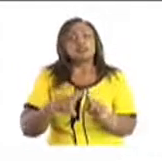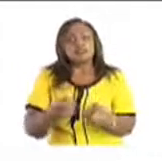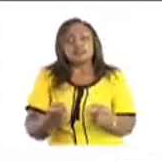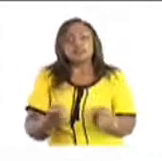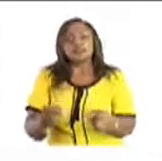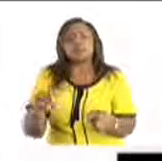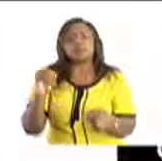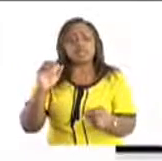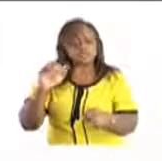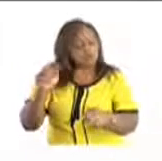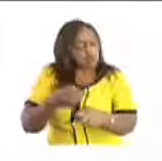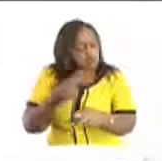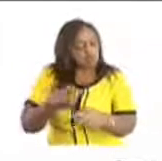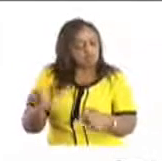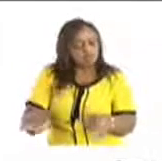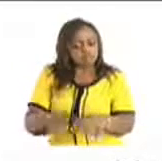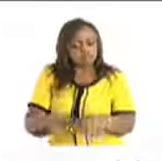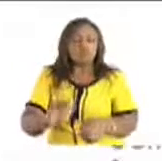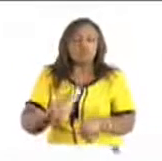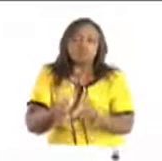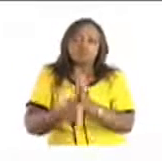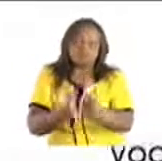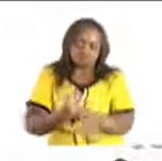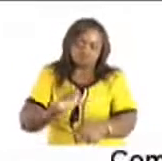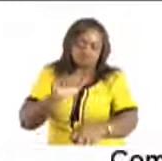often do.